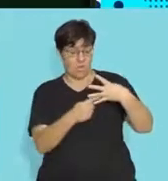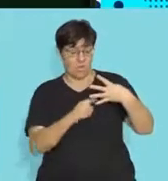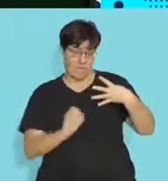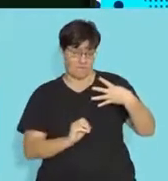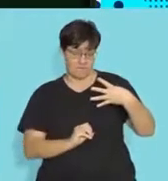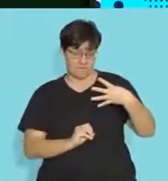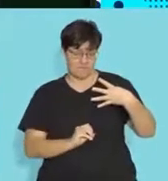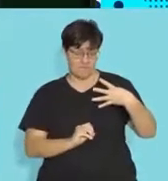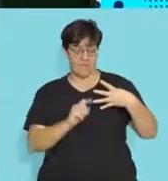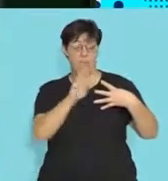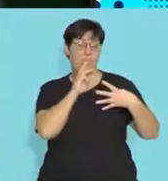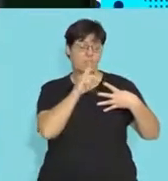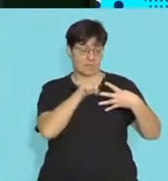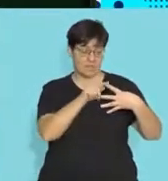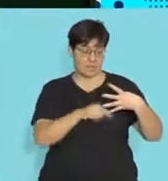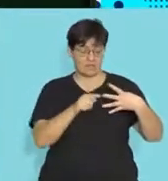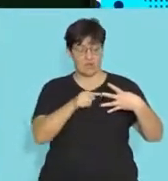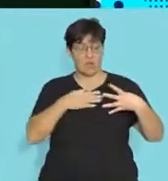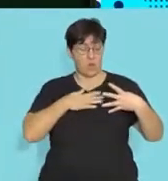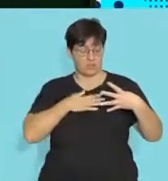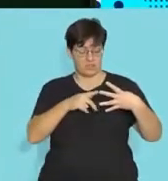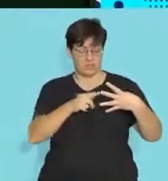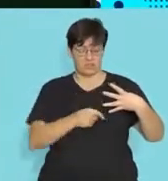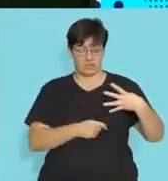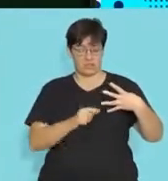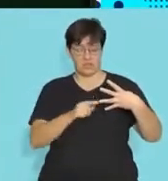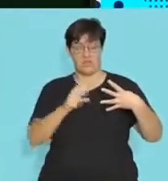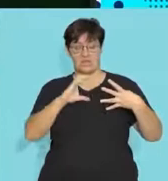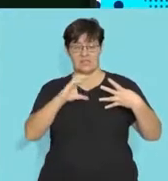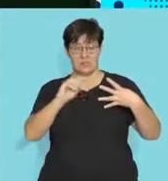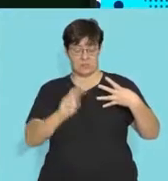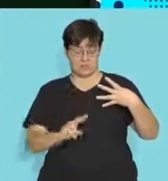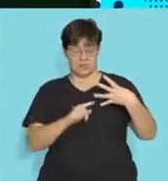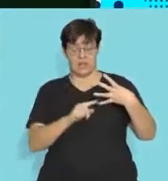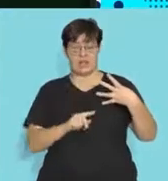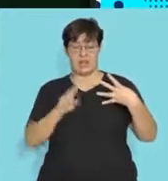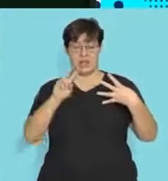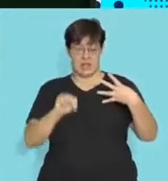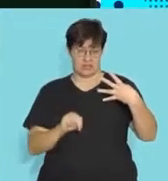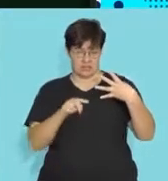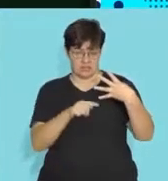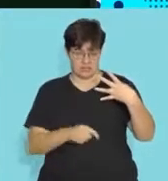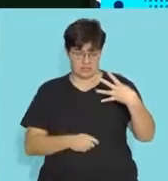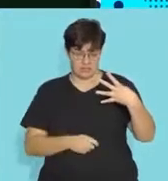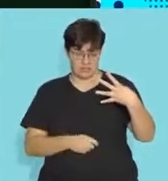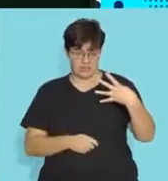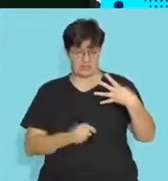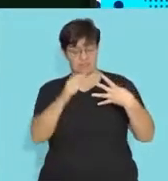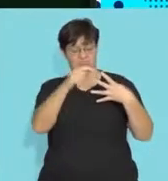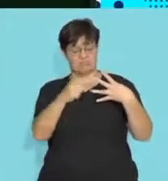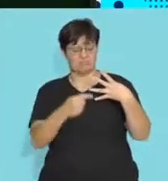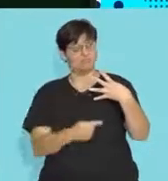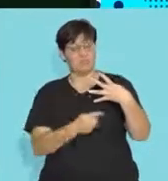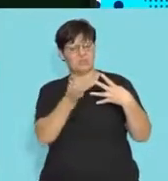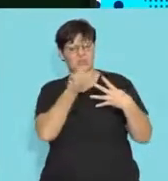different cycles that we look at: the water cycle, the oxygen cycle, the carbon cycle, and the nitrogen cycle. So why are